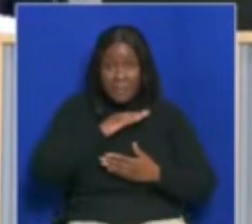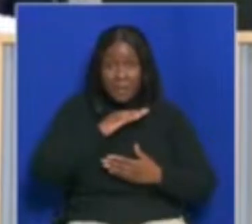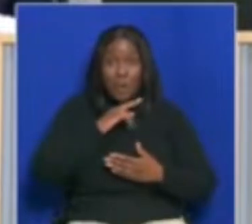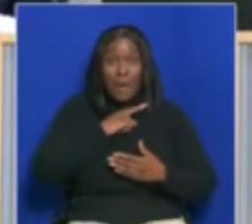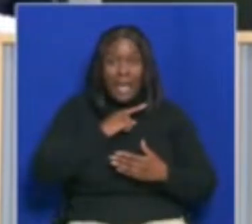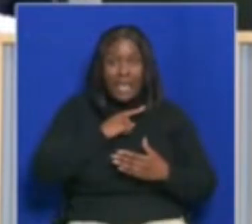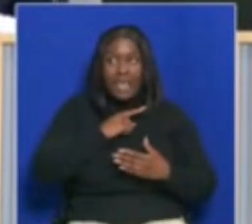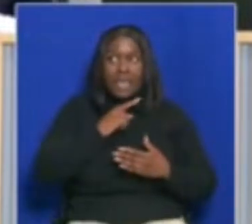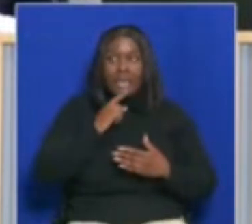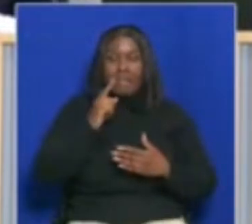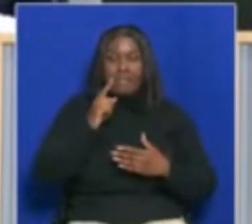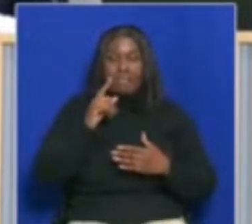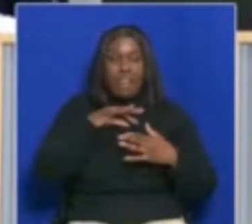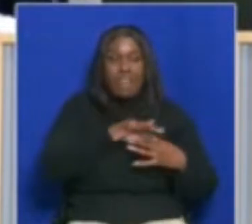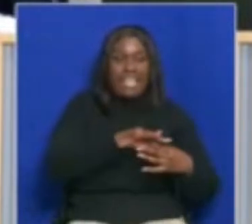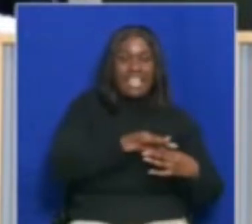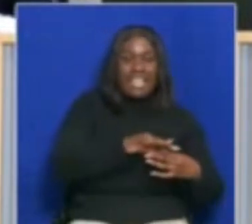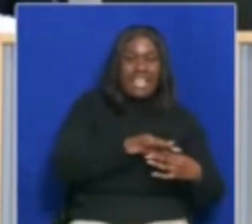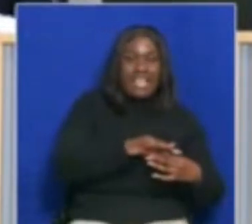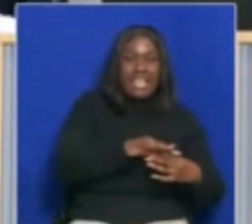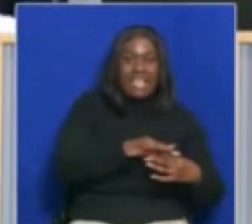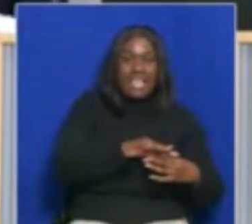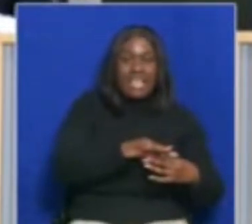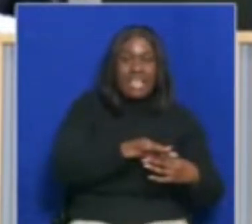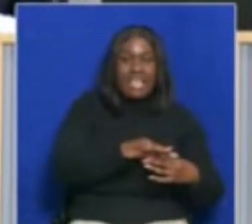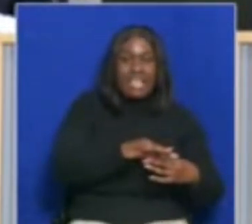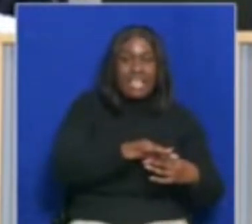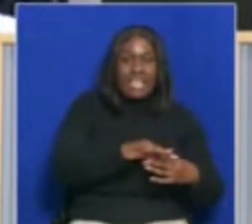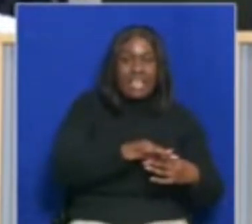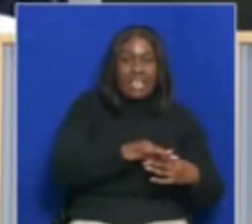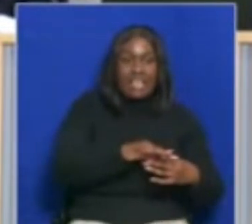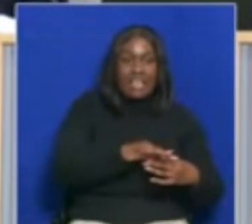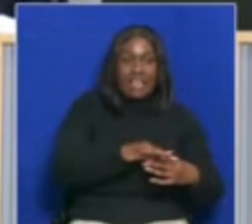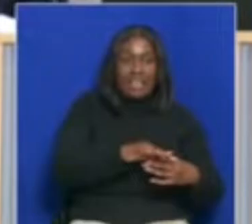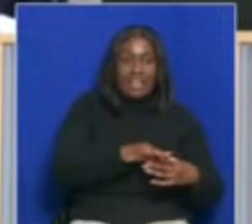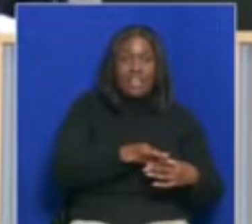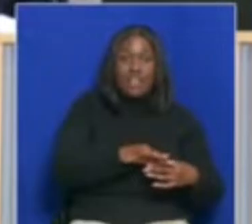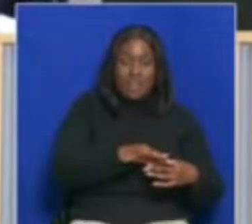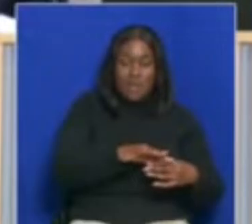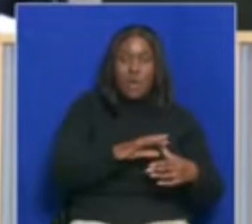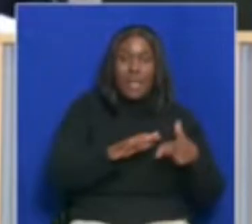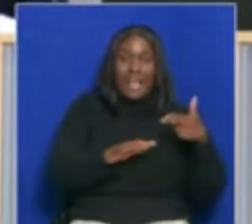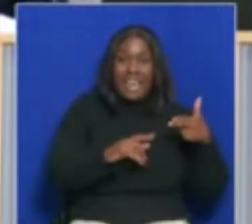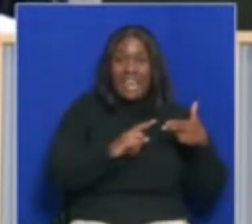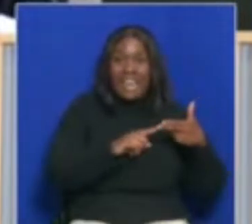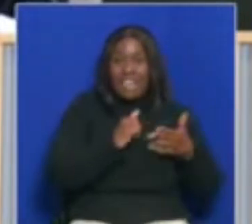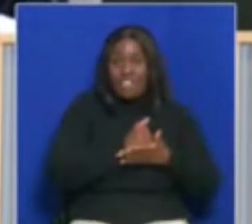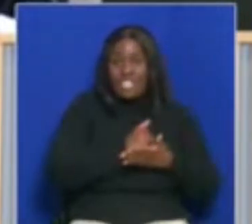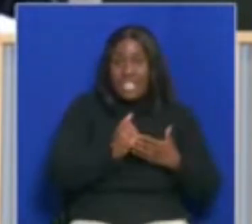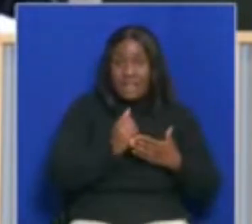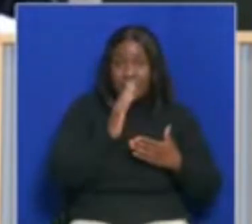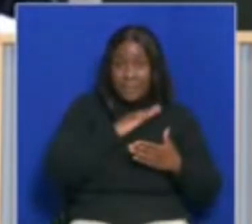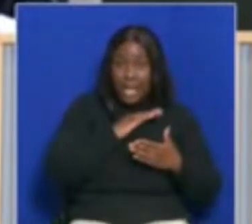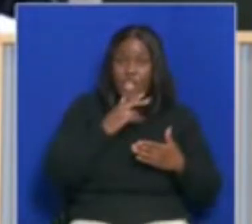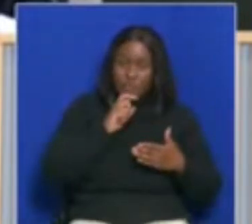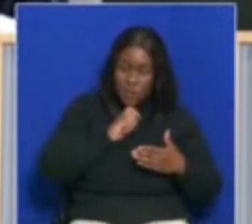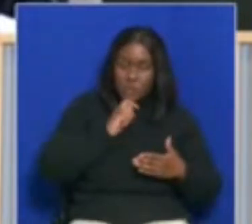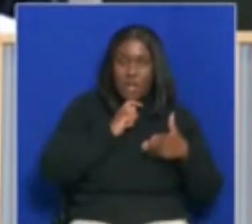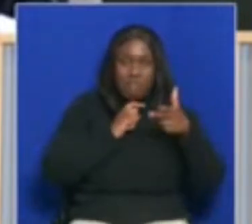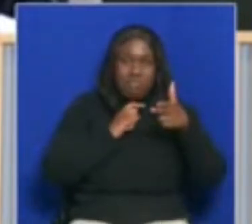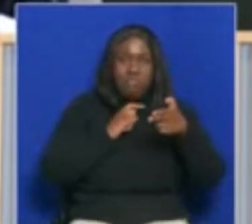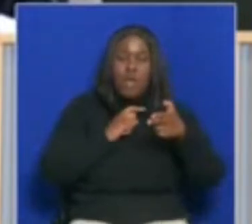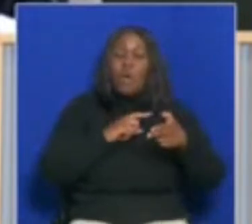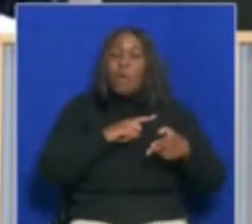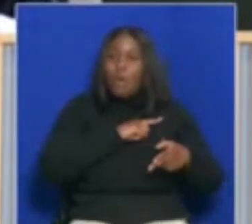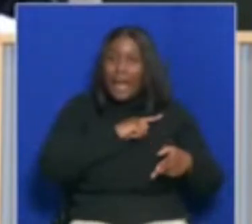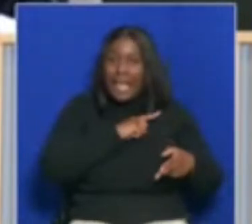you to your you use the unlicensed with the hope that you then do not get linked to your licensed